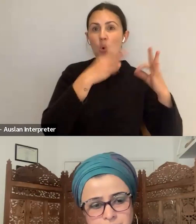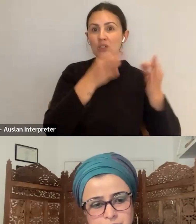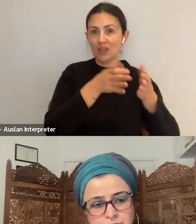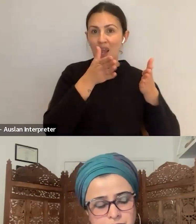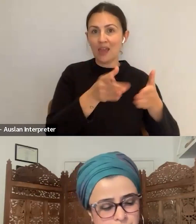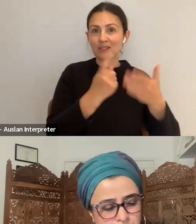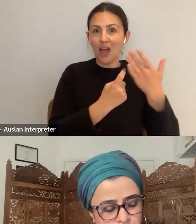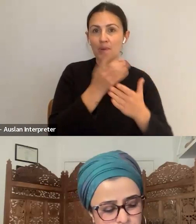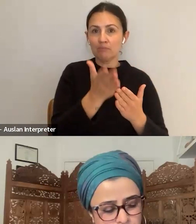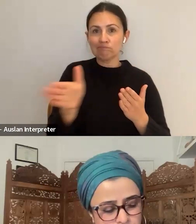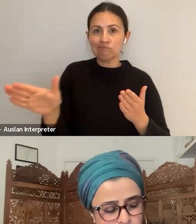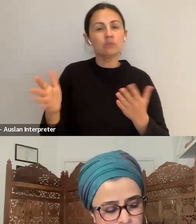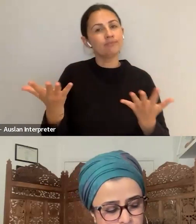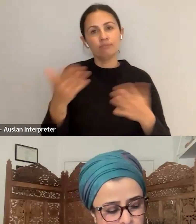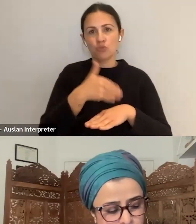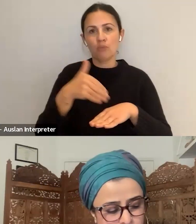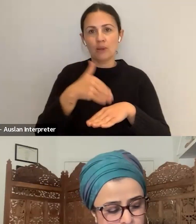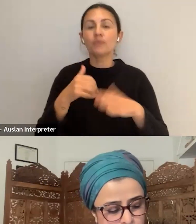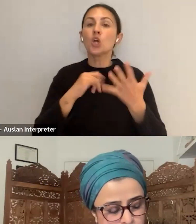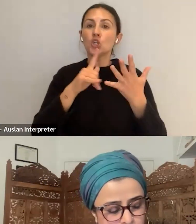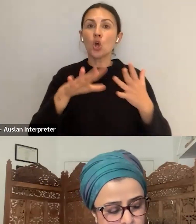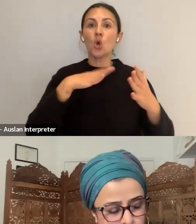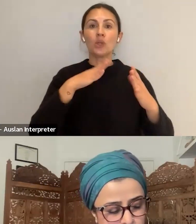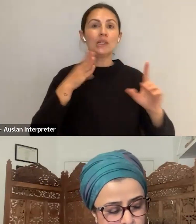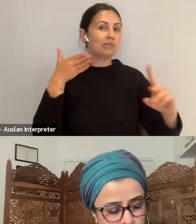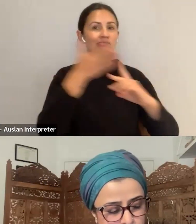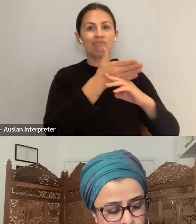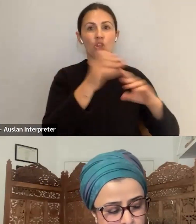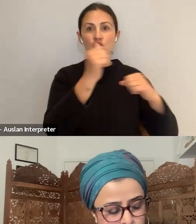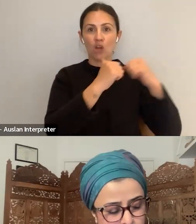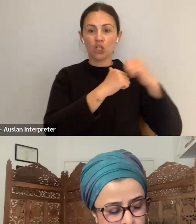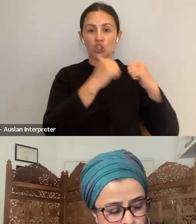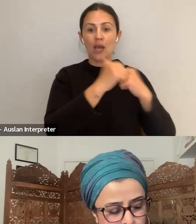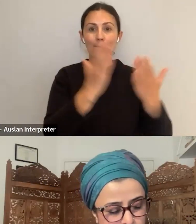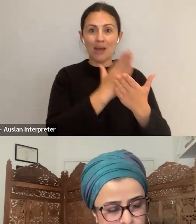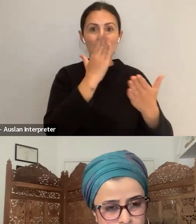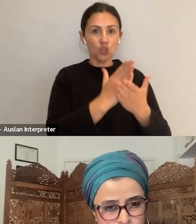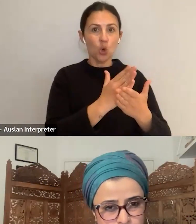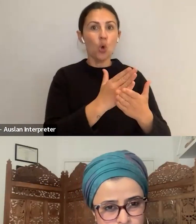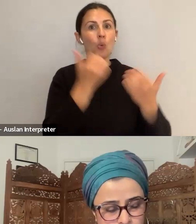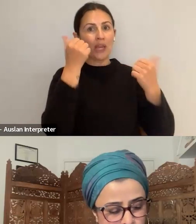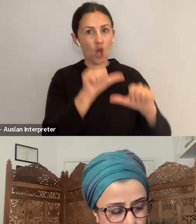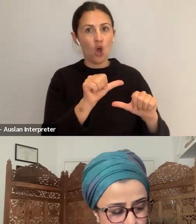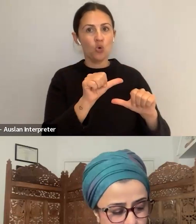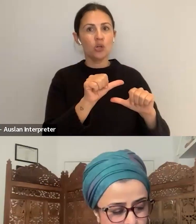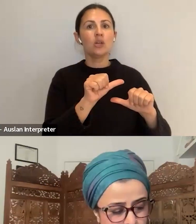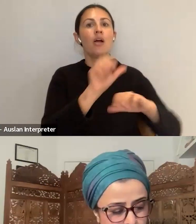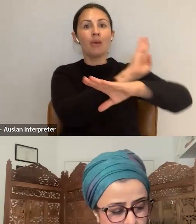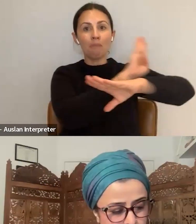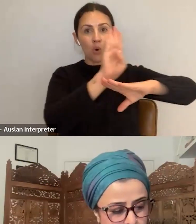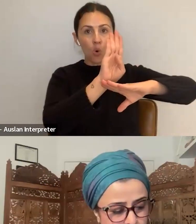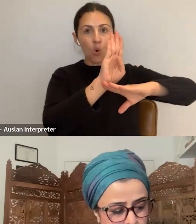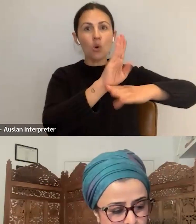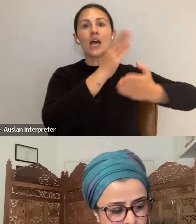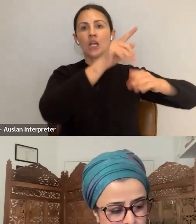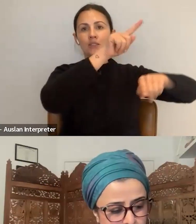that's a problem. So breaking down those structures, actually saying, you know, you have these extremely diverse boards that really do reflect the communities